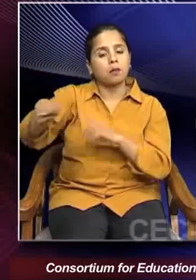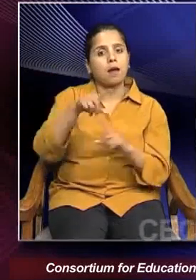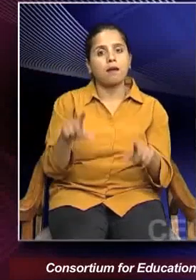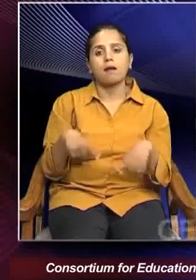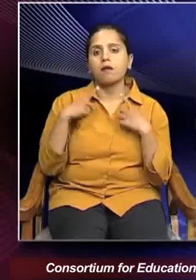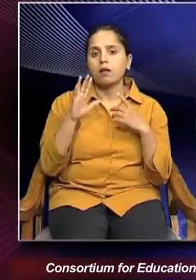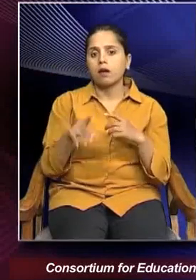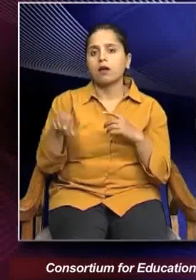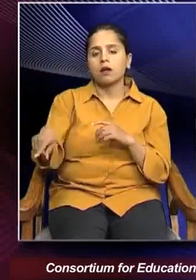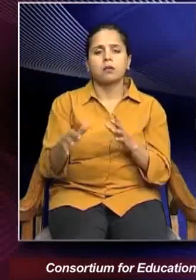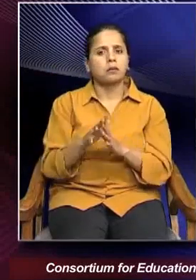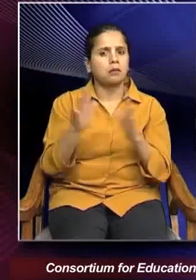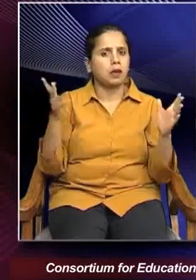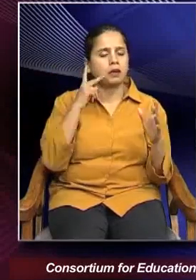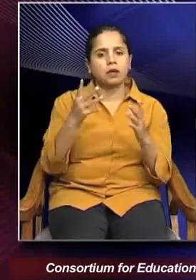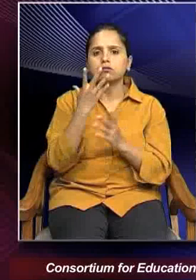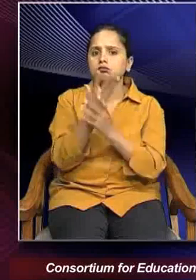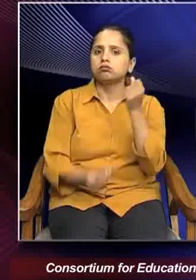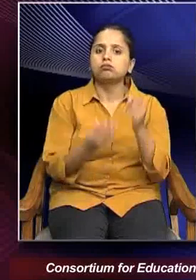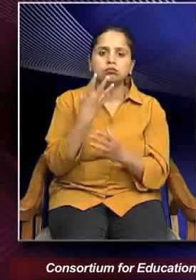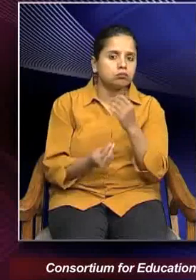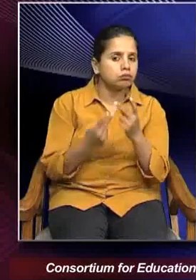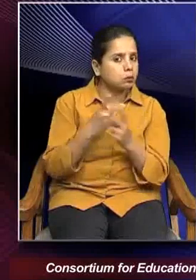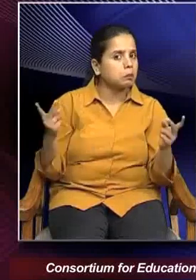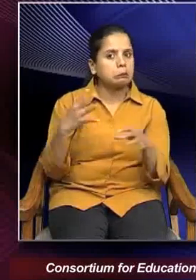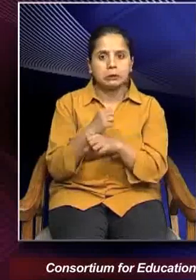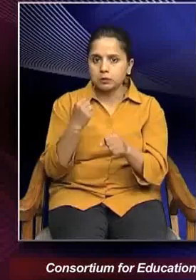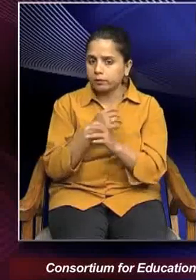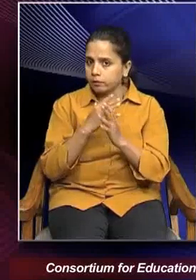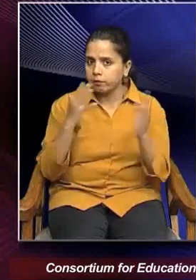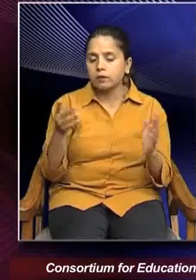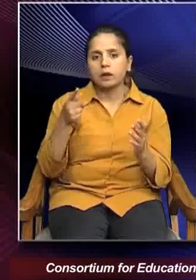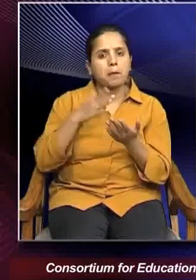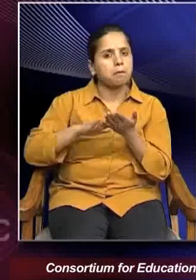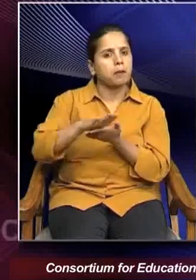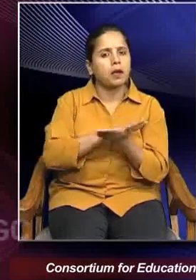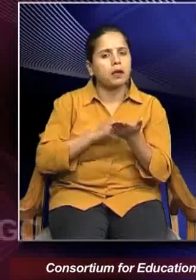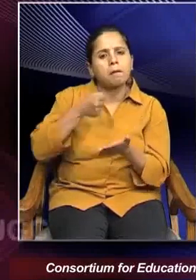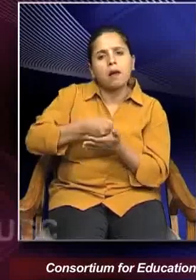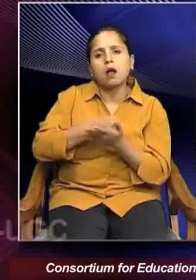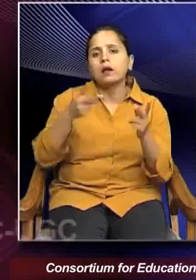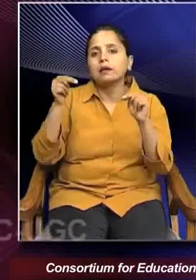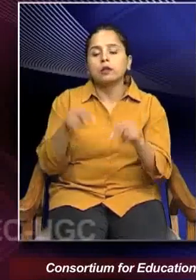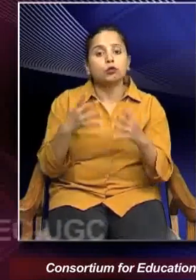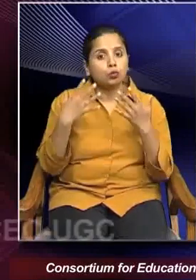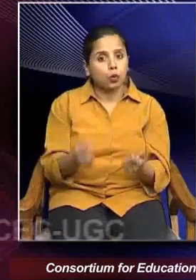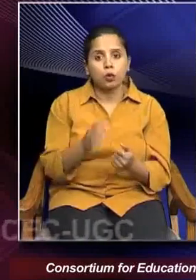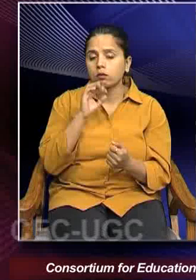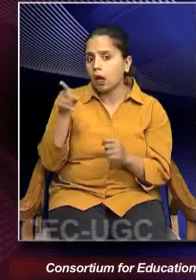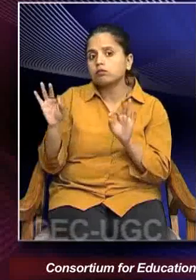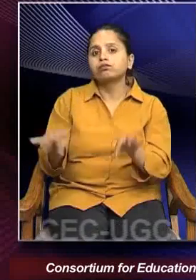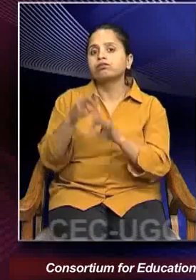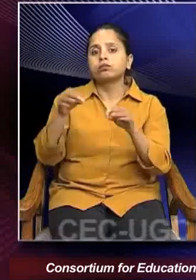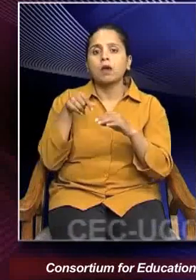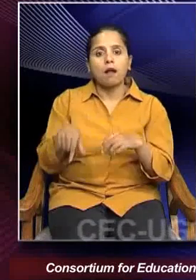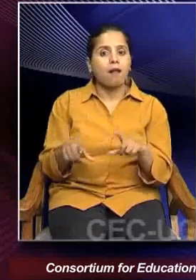in life of huge deprivation, huge lack of basic minimum needs or necessity of life is not